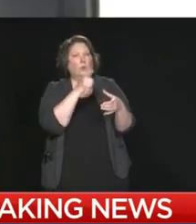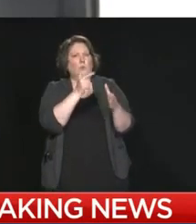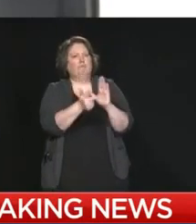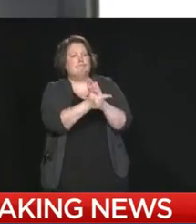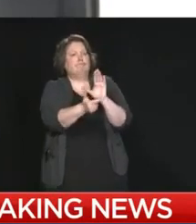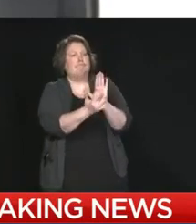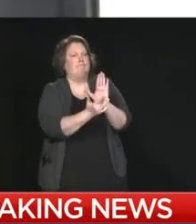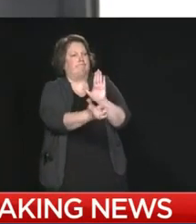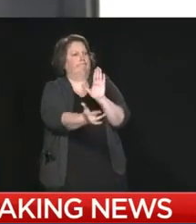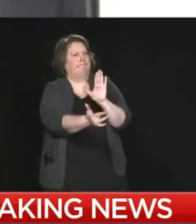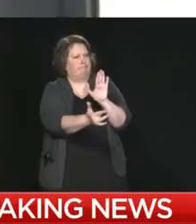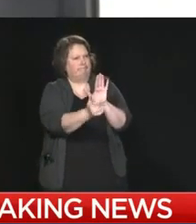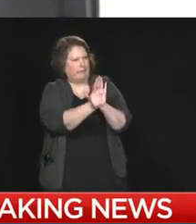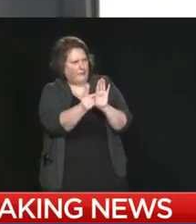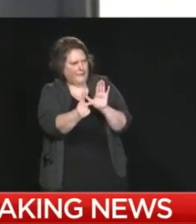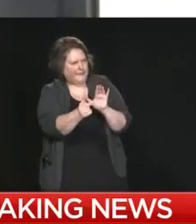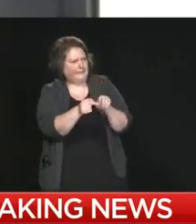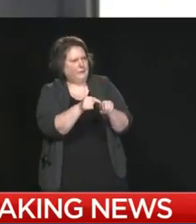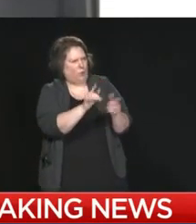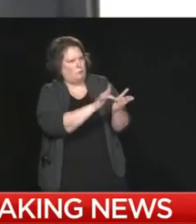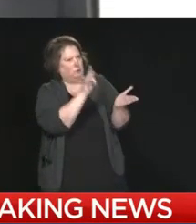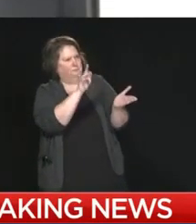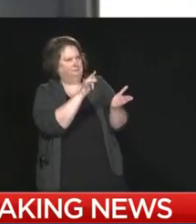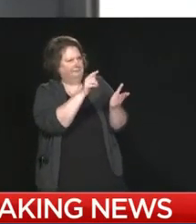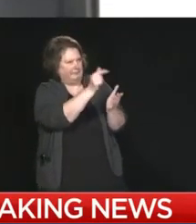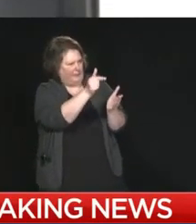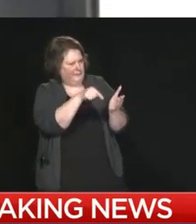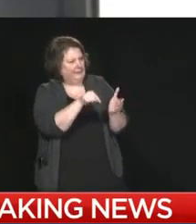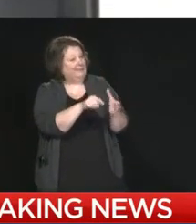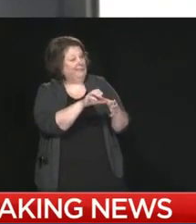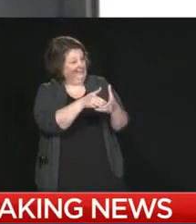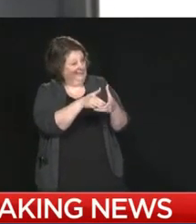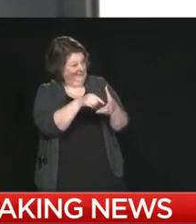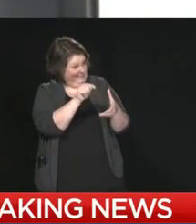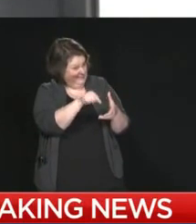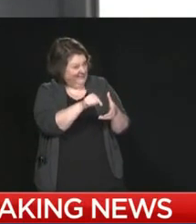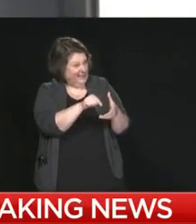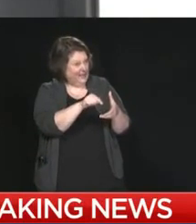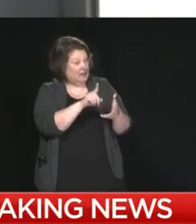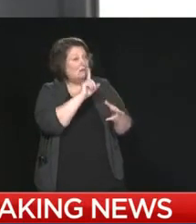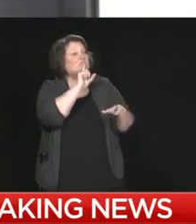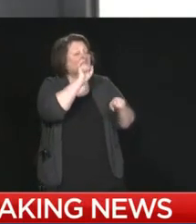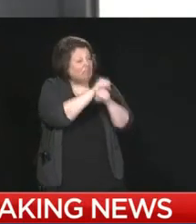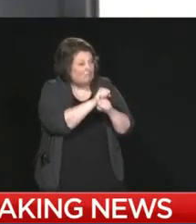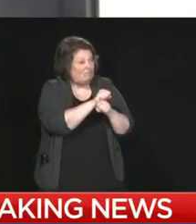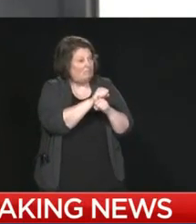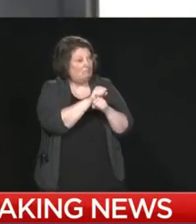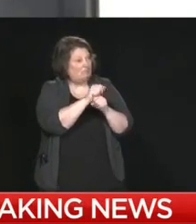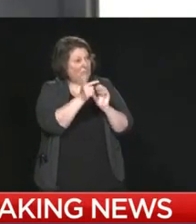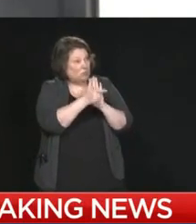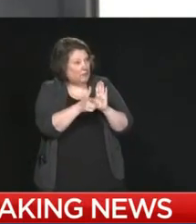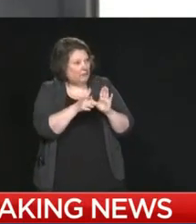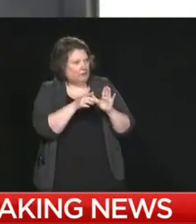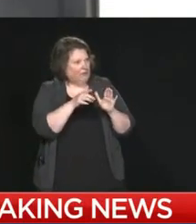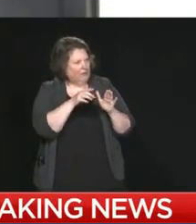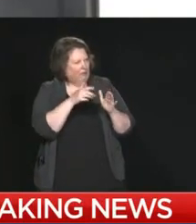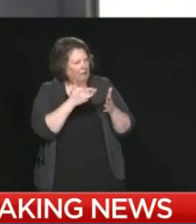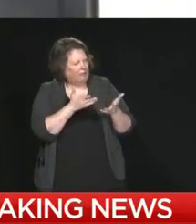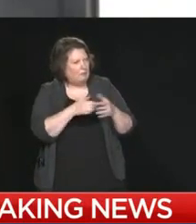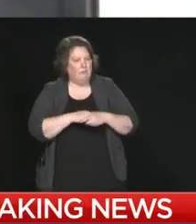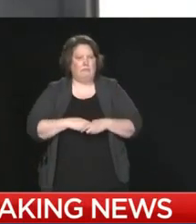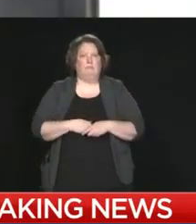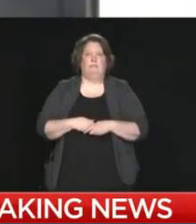are not racialized people, as Mr. Singh is saying? Answer. We have a question that has to